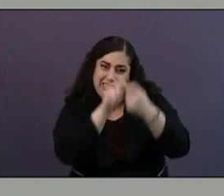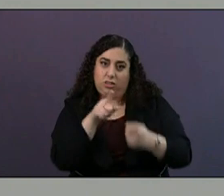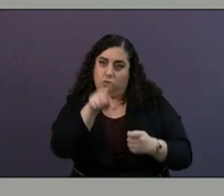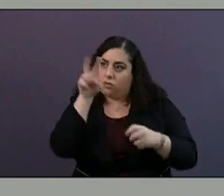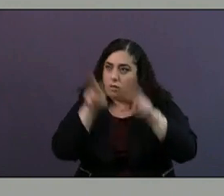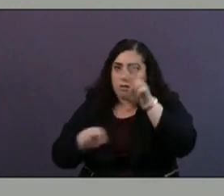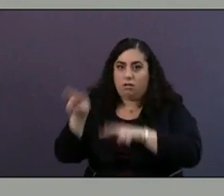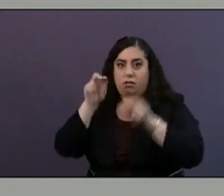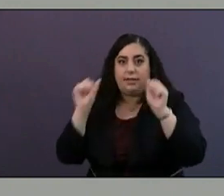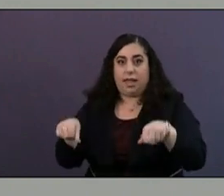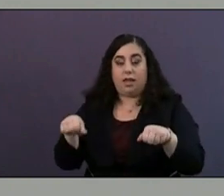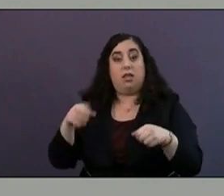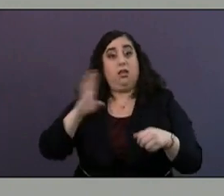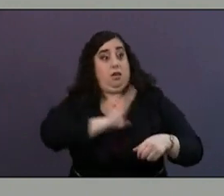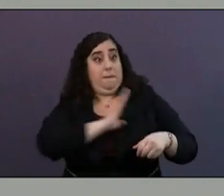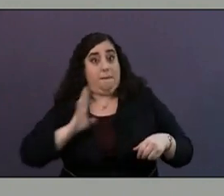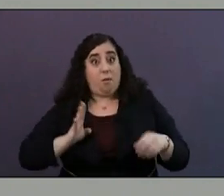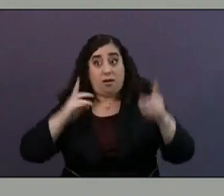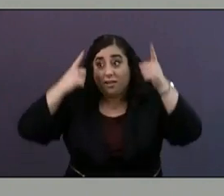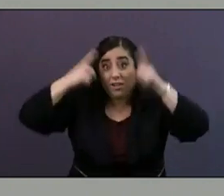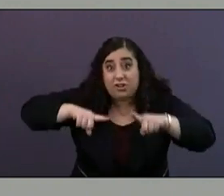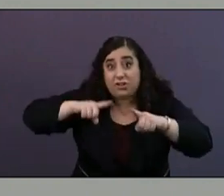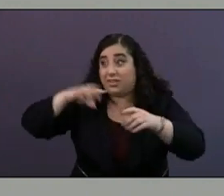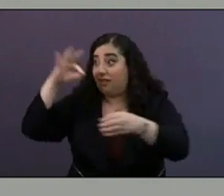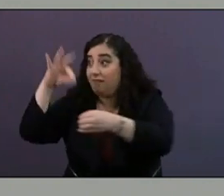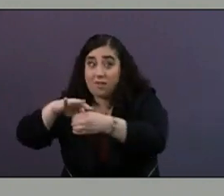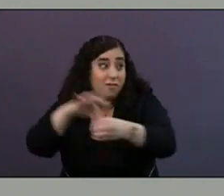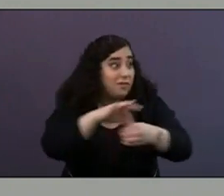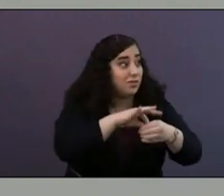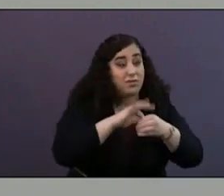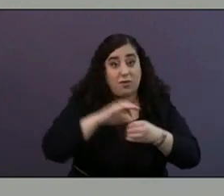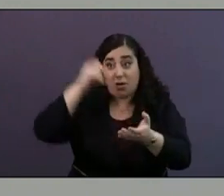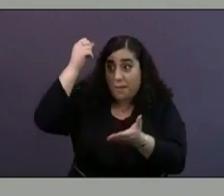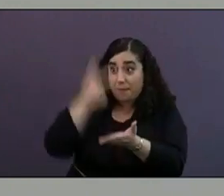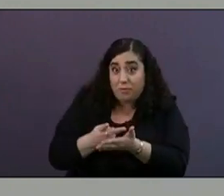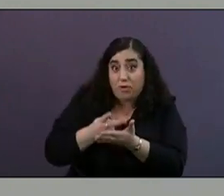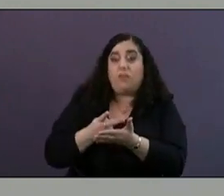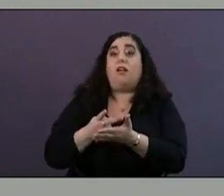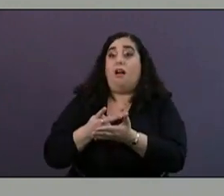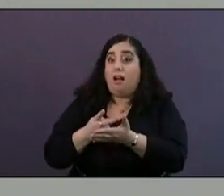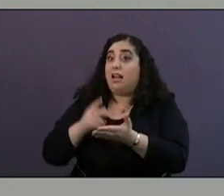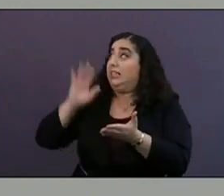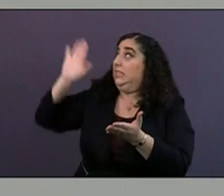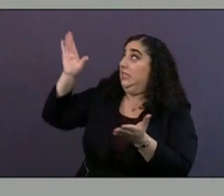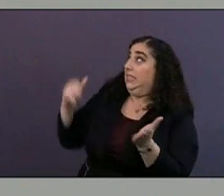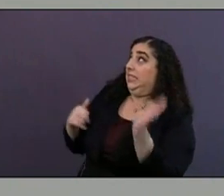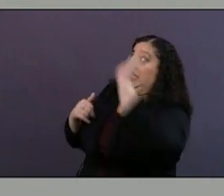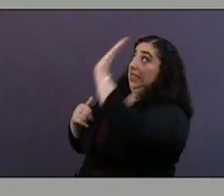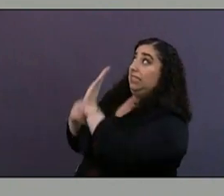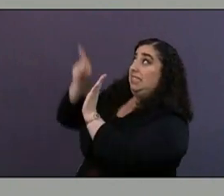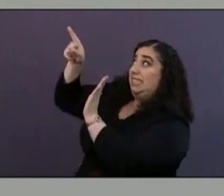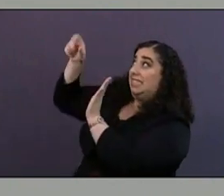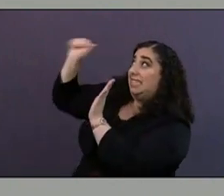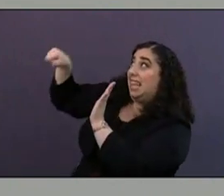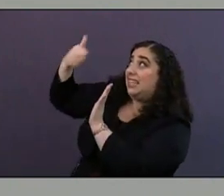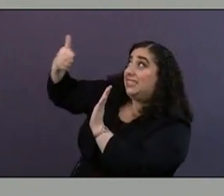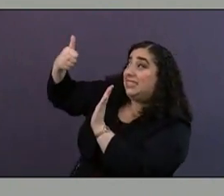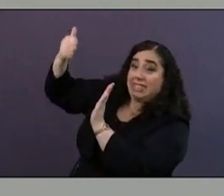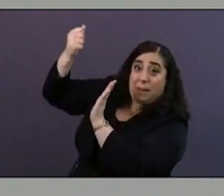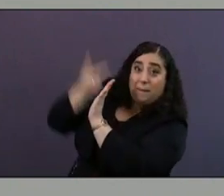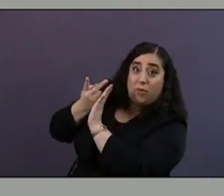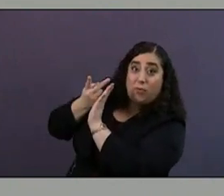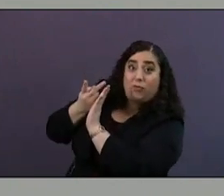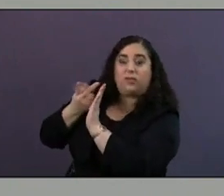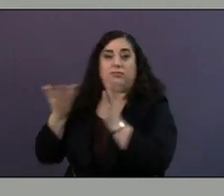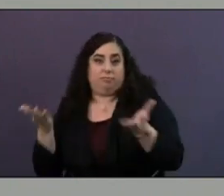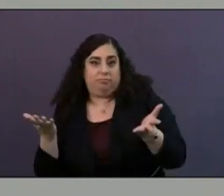light and the accelerated plan could open as soon as 24 hours